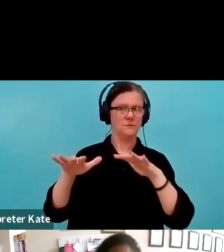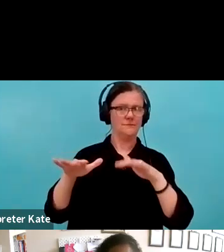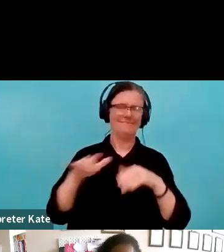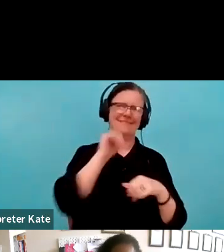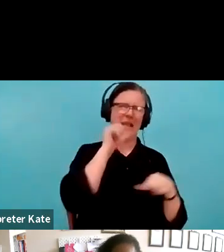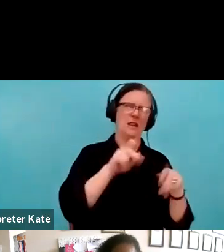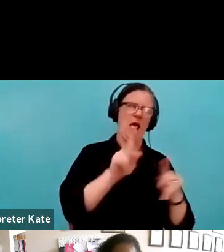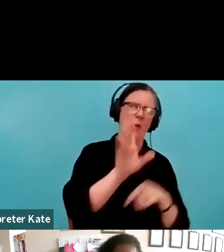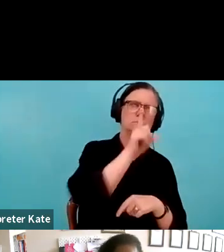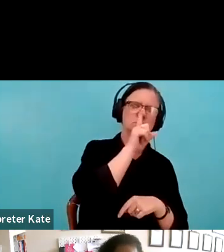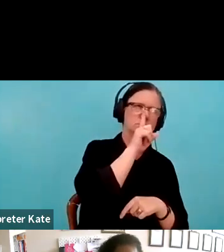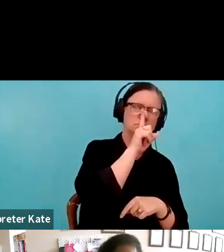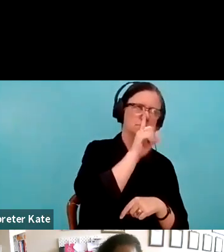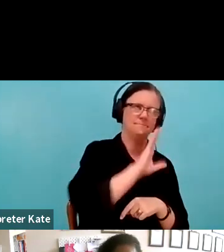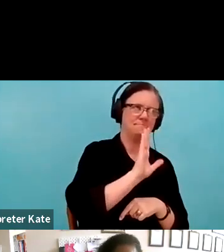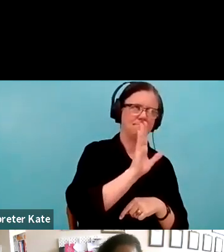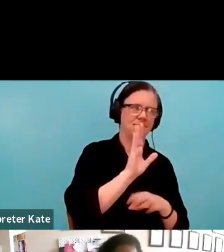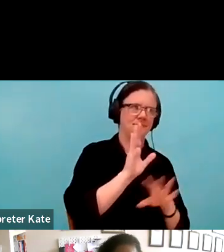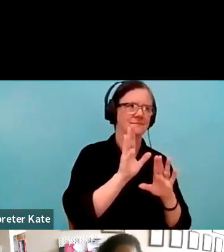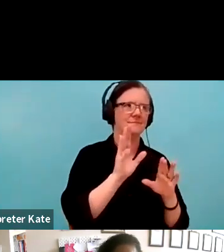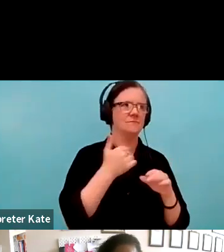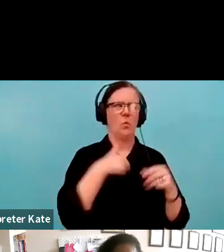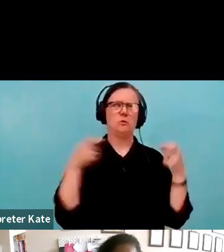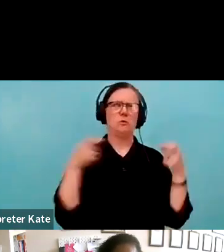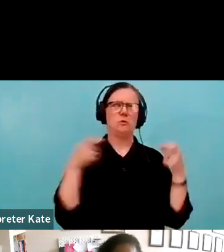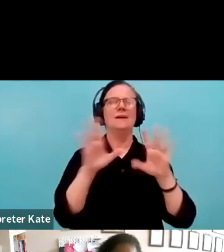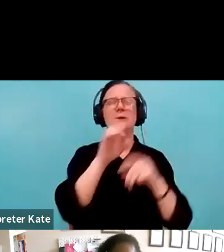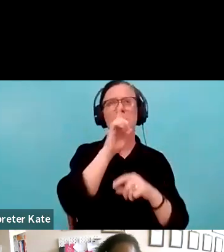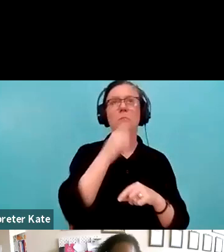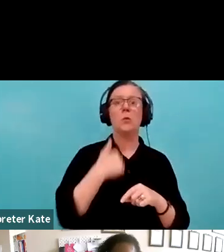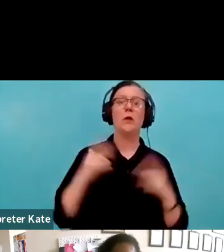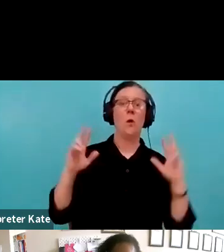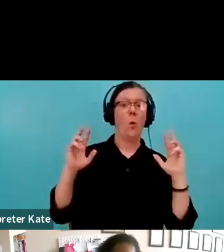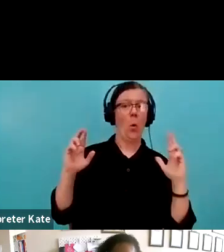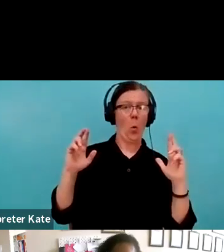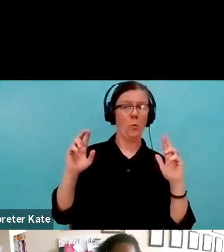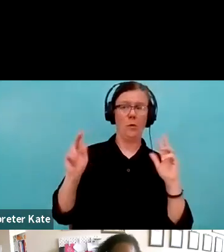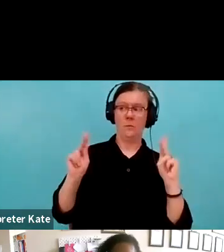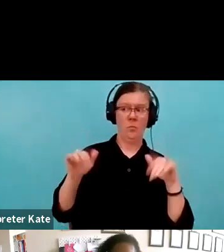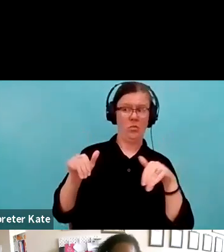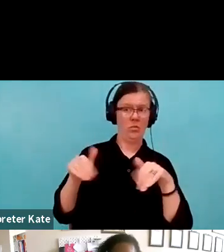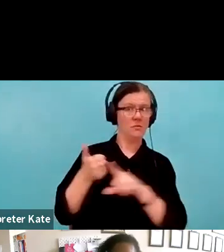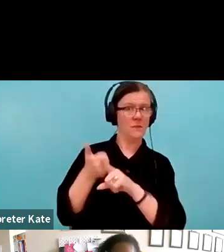that makes it sound like we're, some overlord, but really hopeful that people will